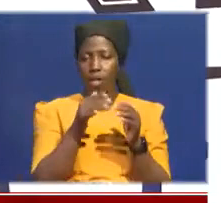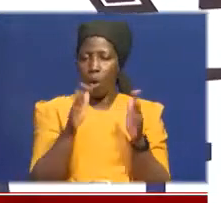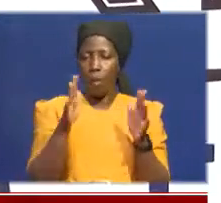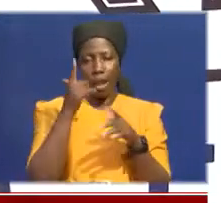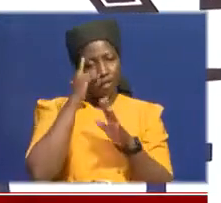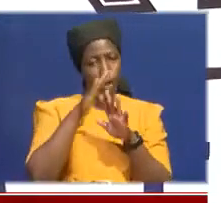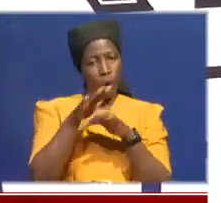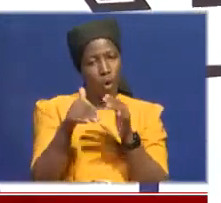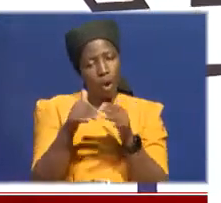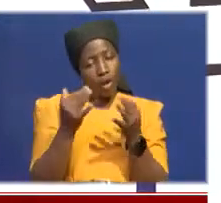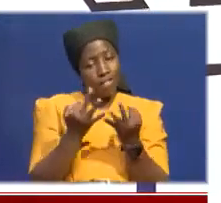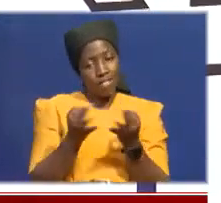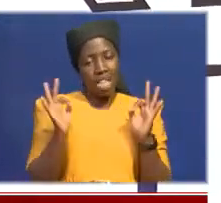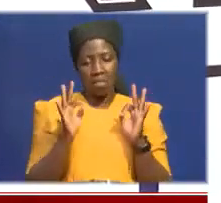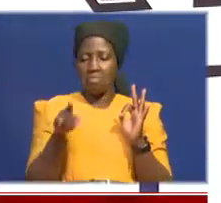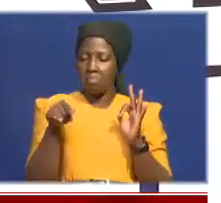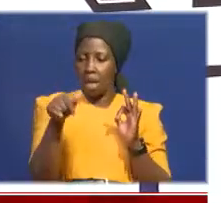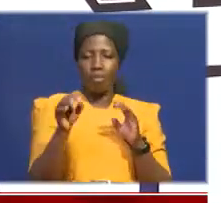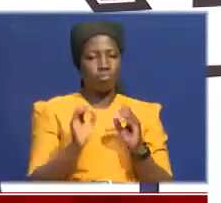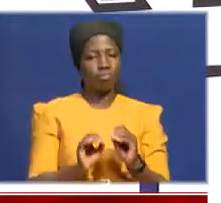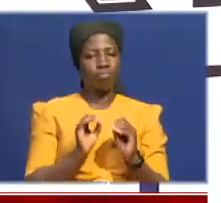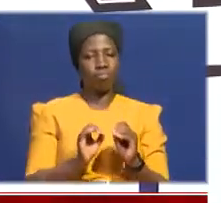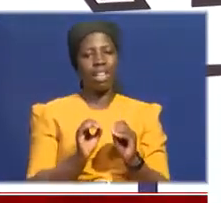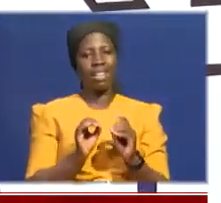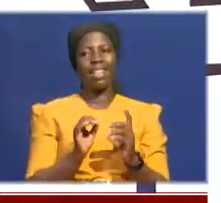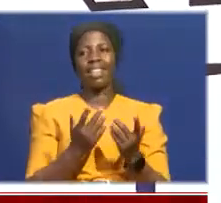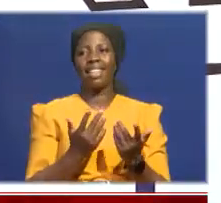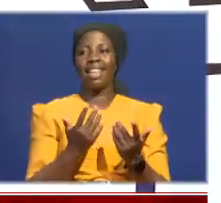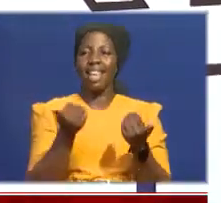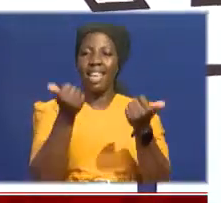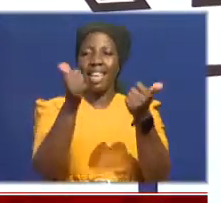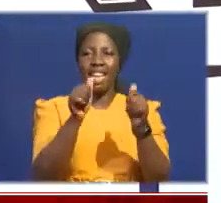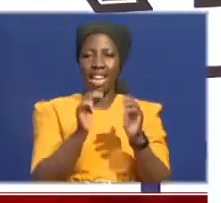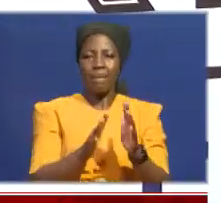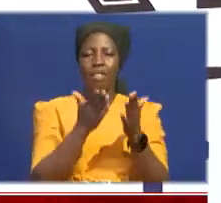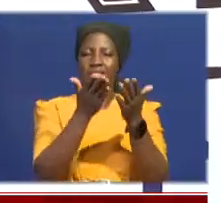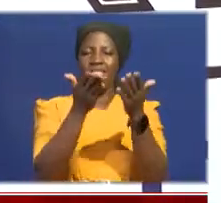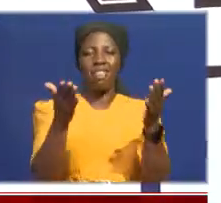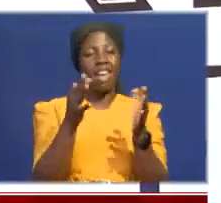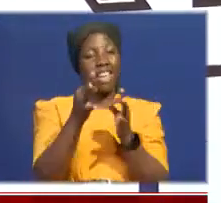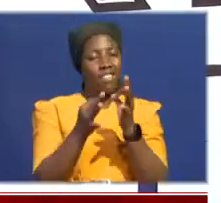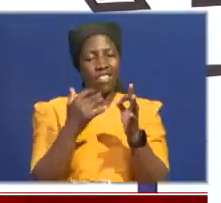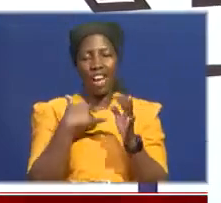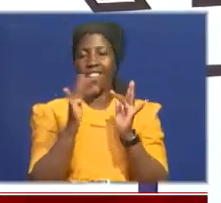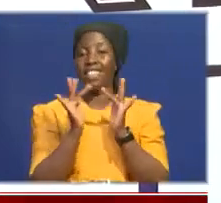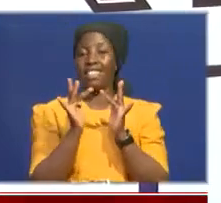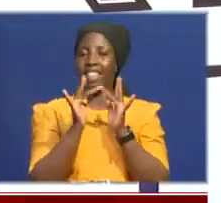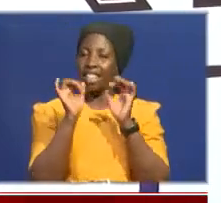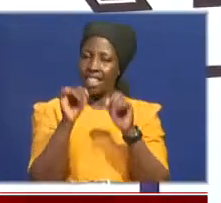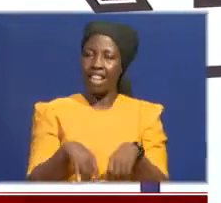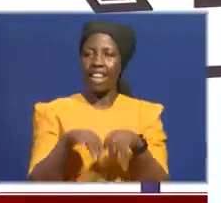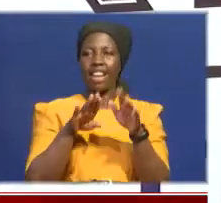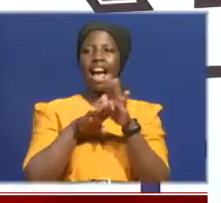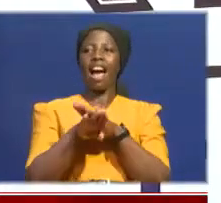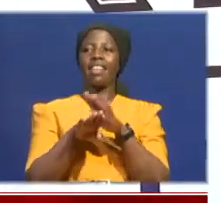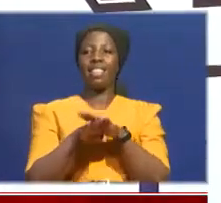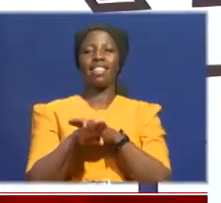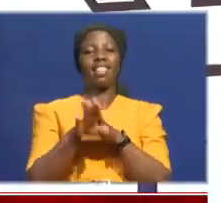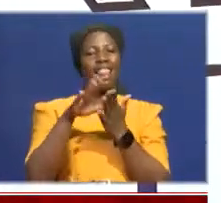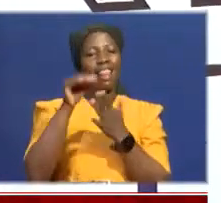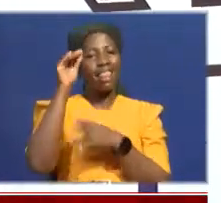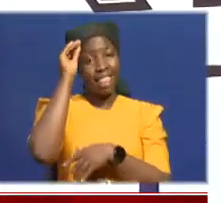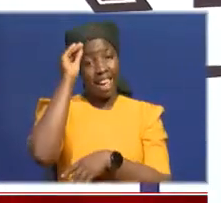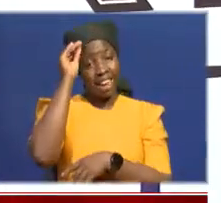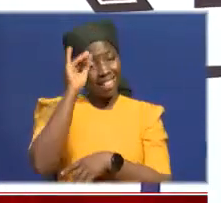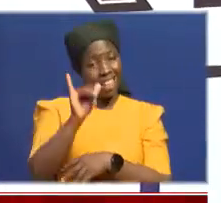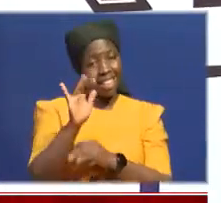they are free of charge and they are self-paced. So everyone, wherever they are, as long as they have an internet connection, they can basically take those courses. So that's